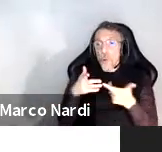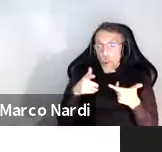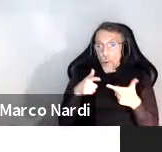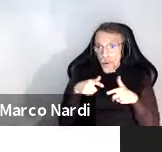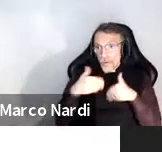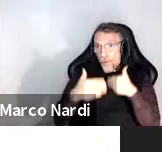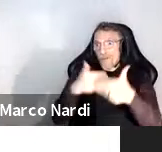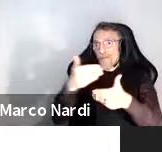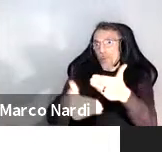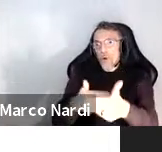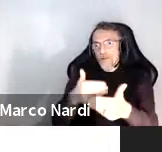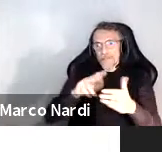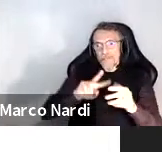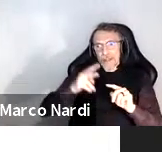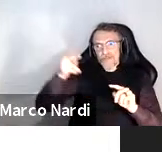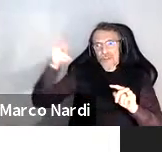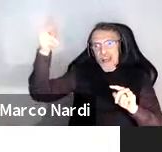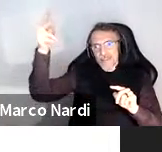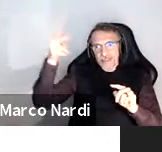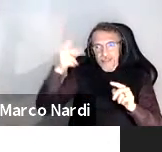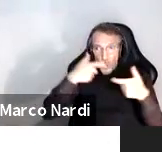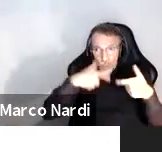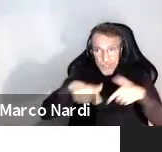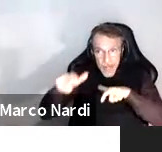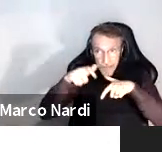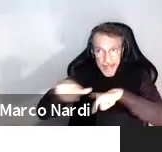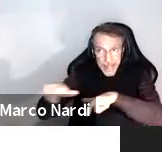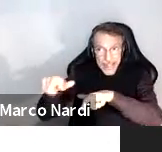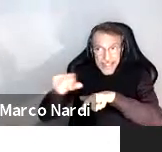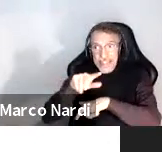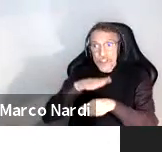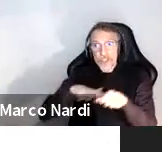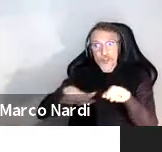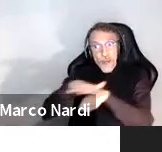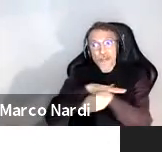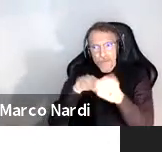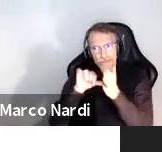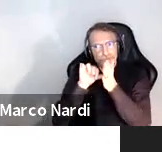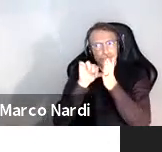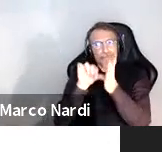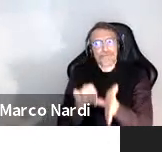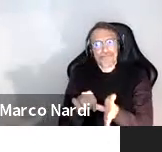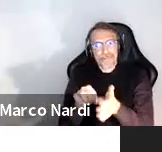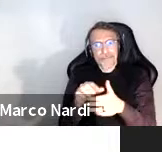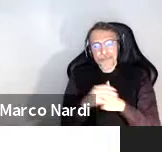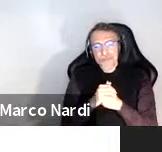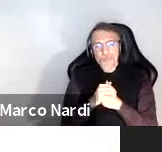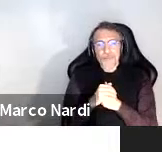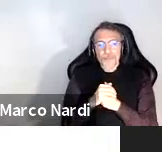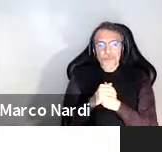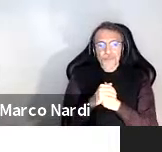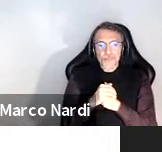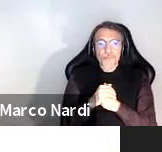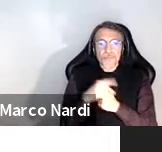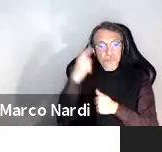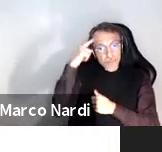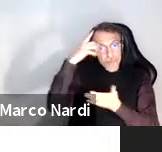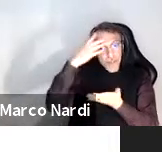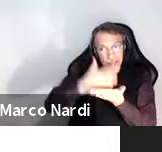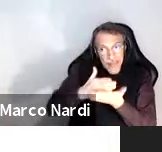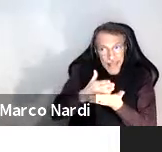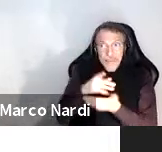now project the debt sustainability situation of the countries. And I believe that